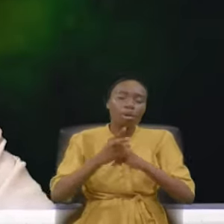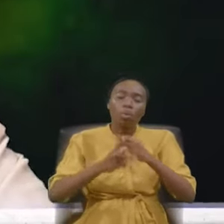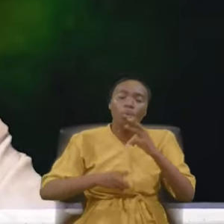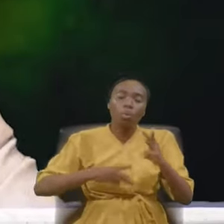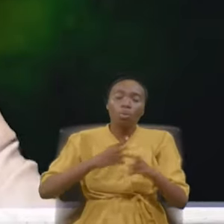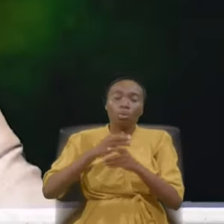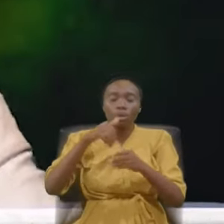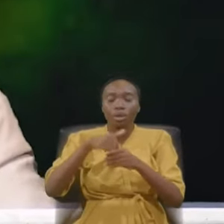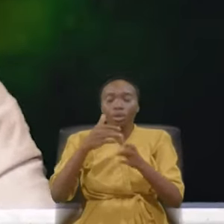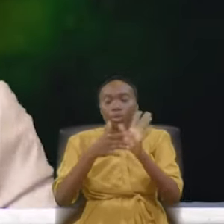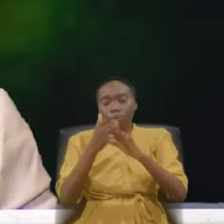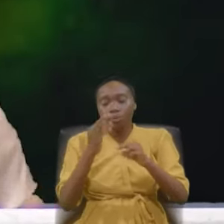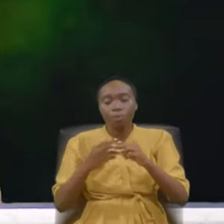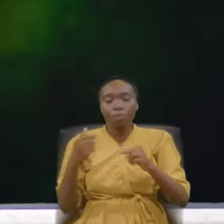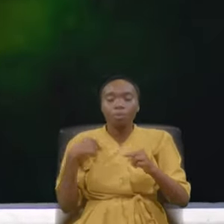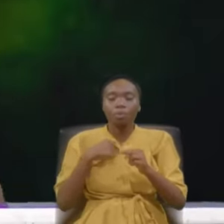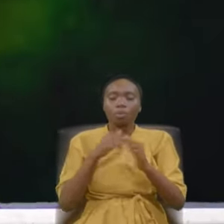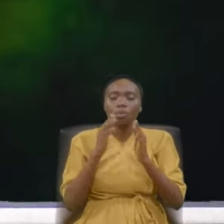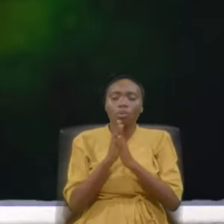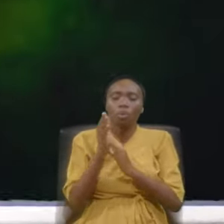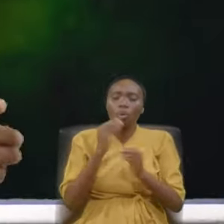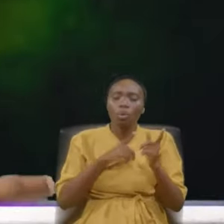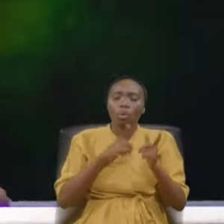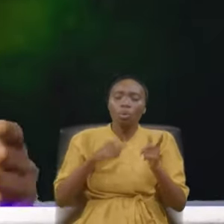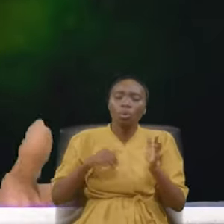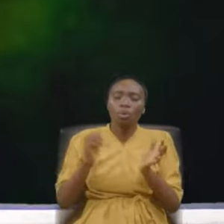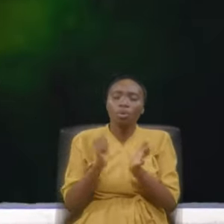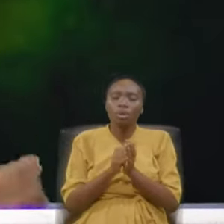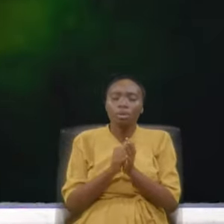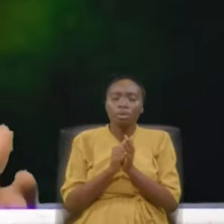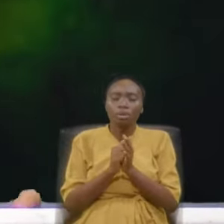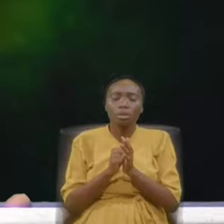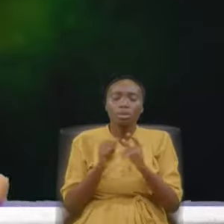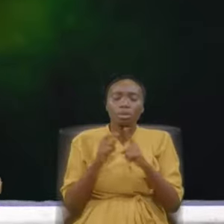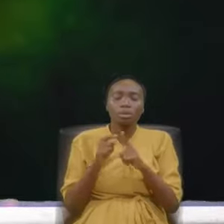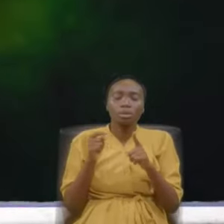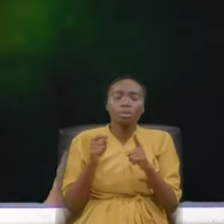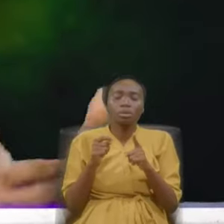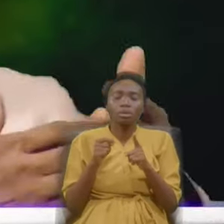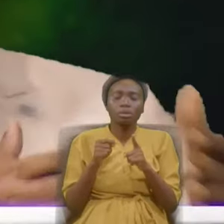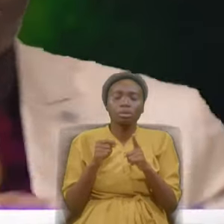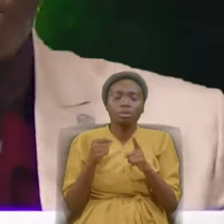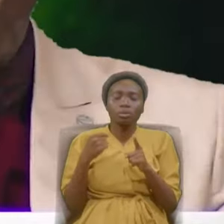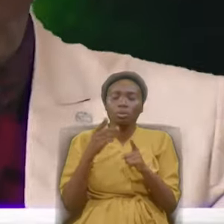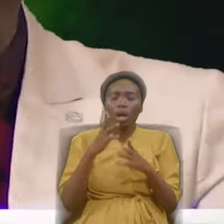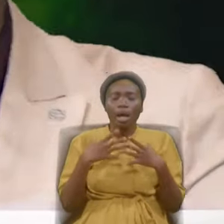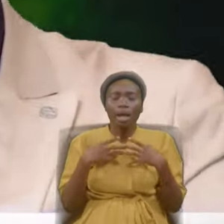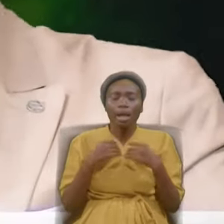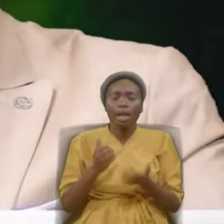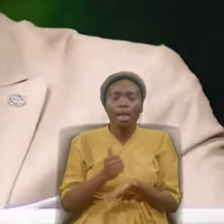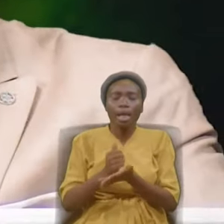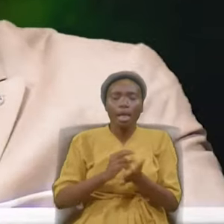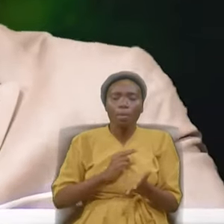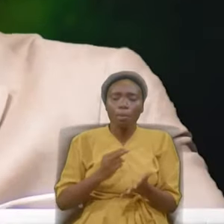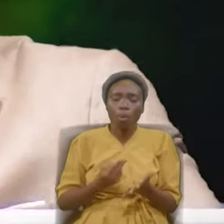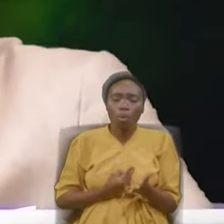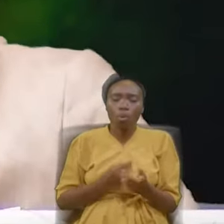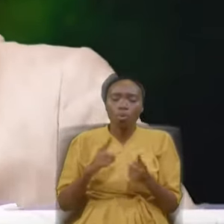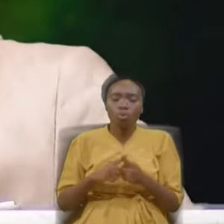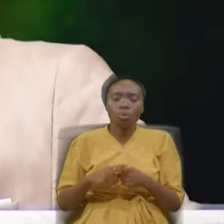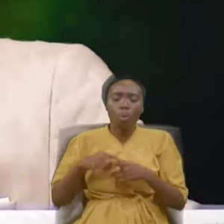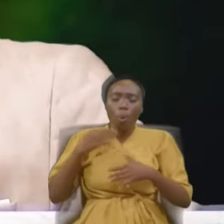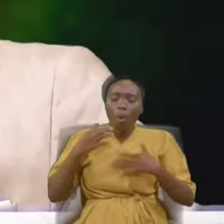name. We pray, dear Lord, that where we are becoming weary, help us to revive